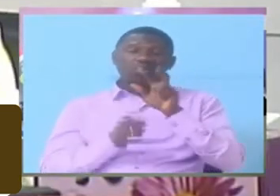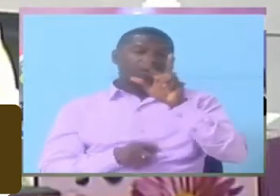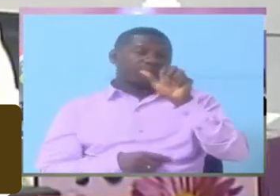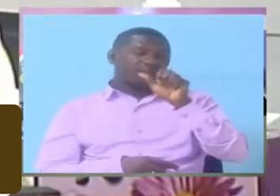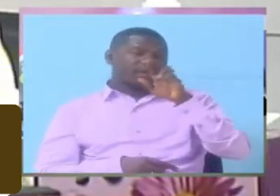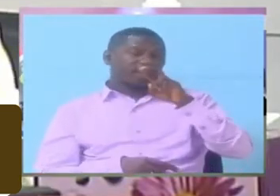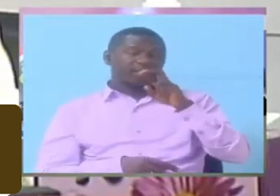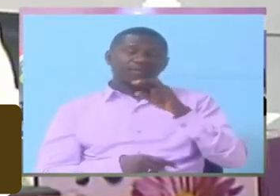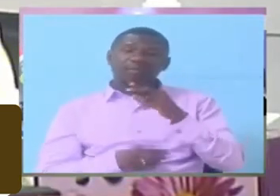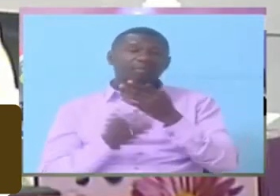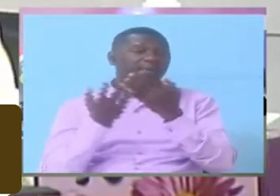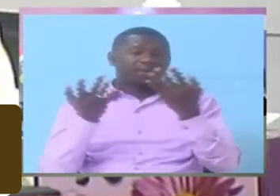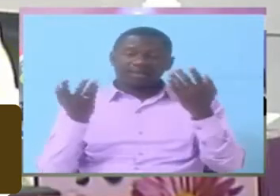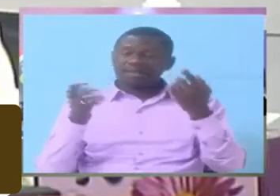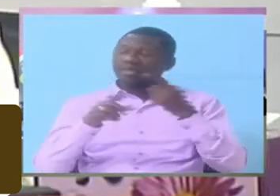advisedly.